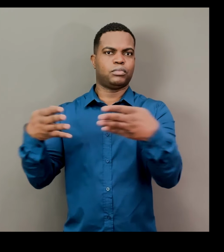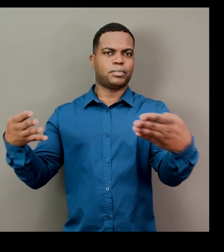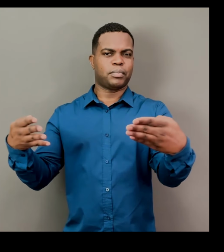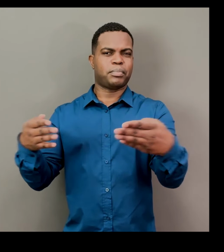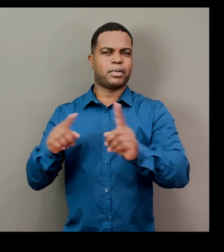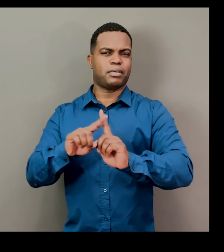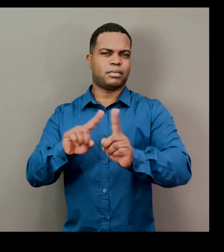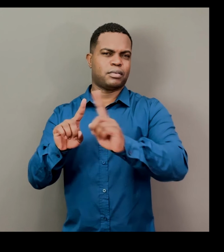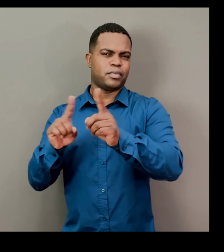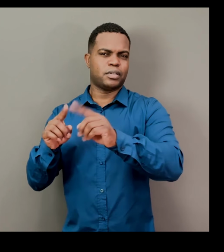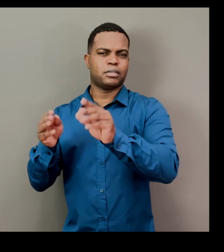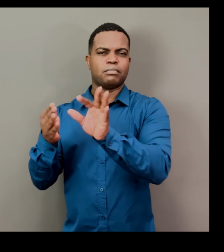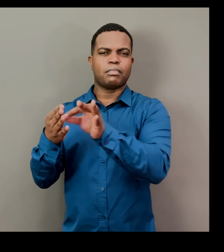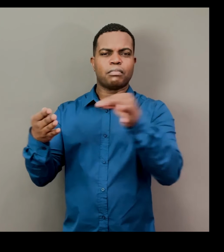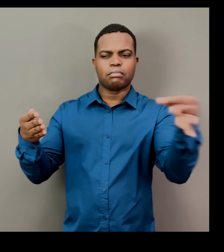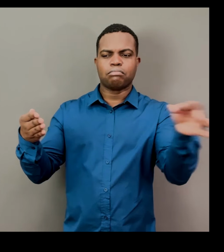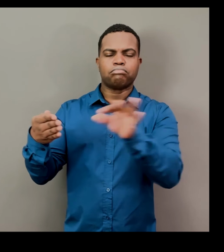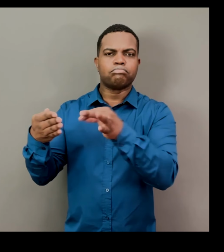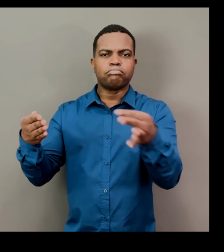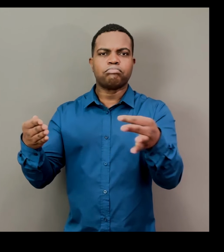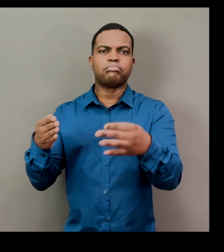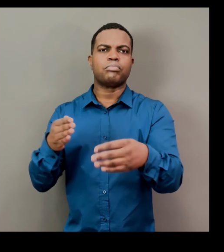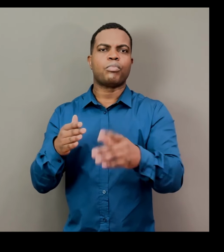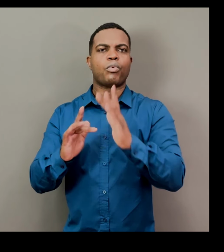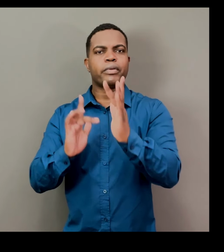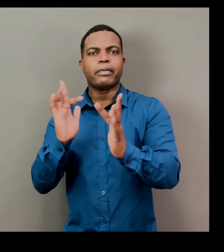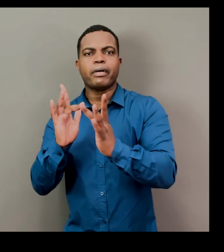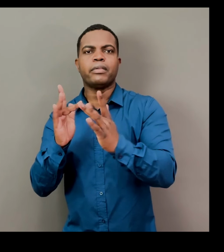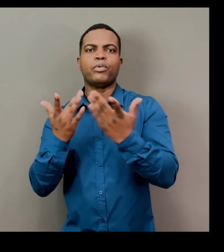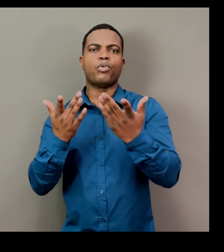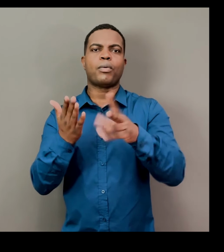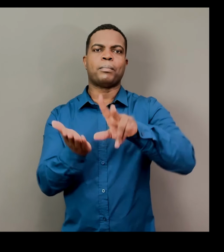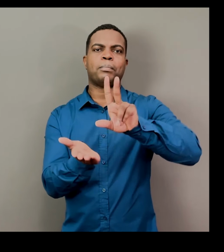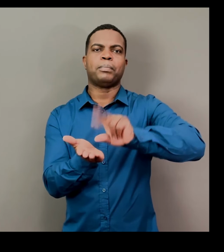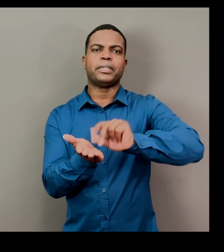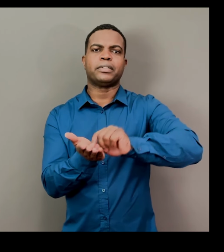professional newspapers that can be print or online.